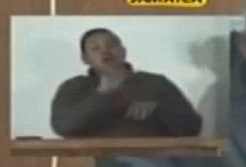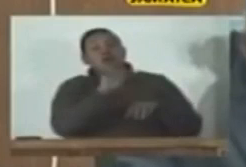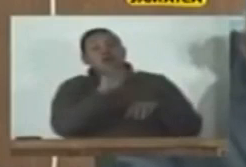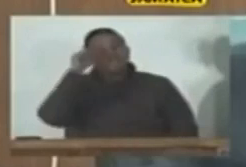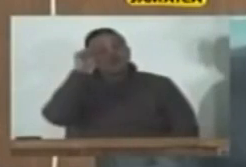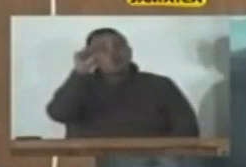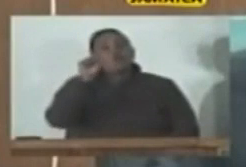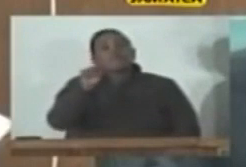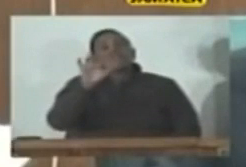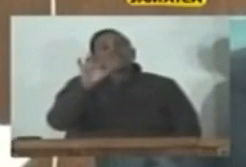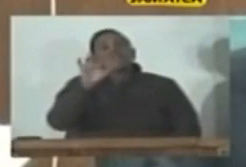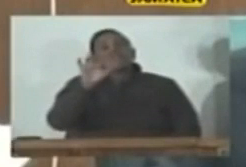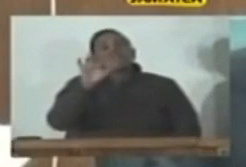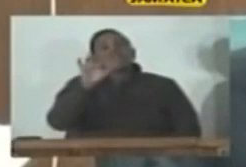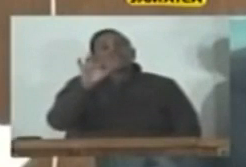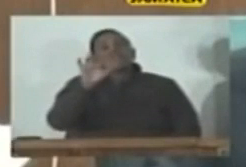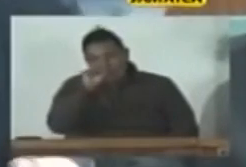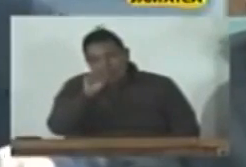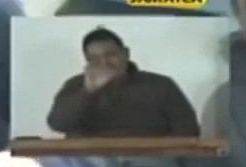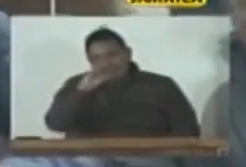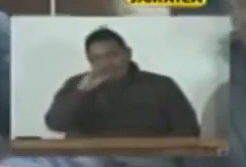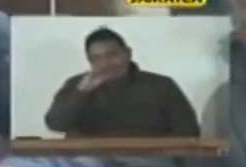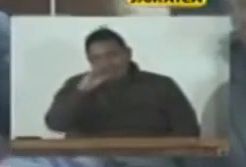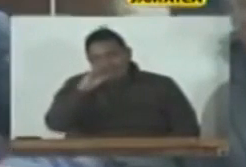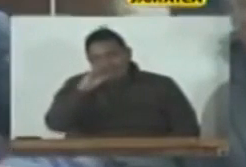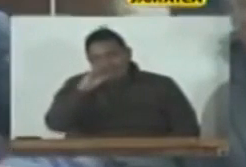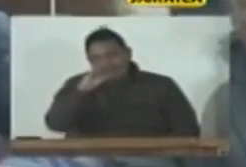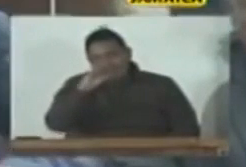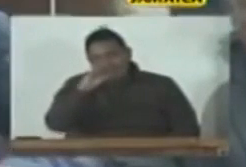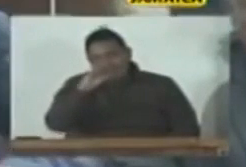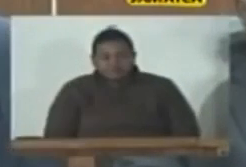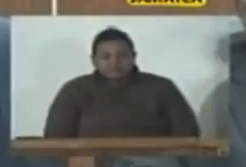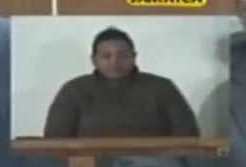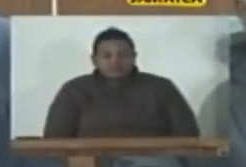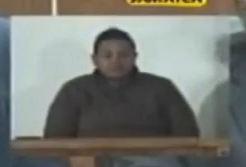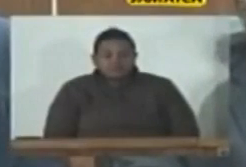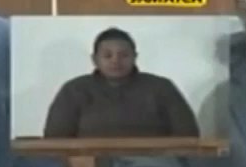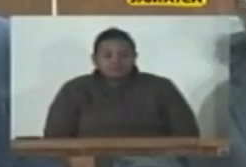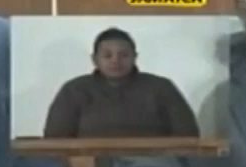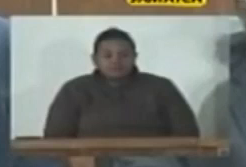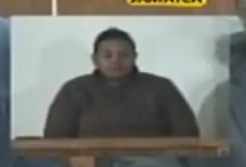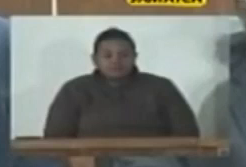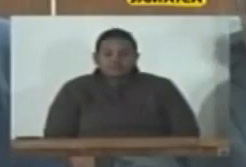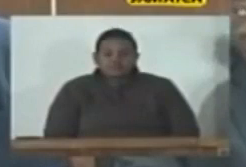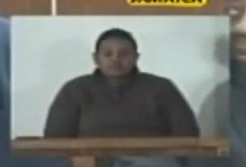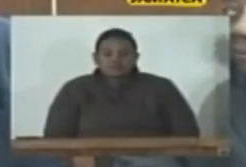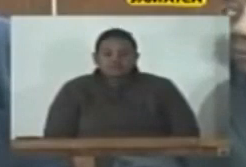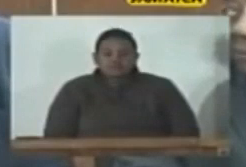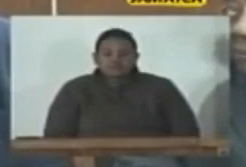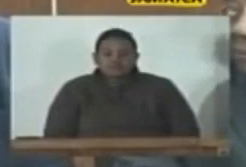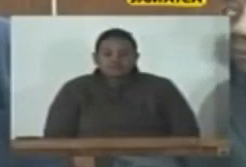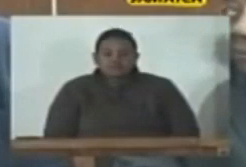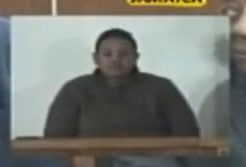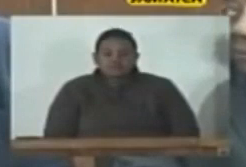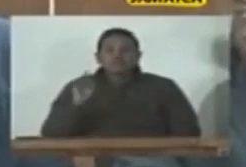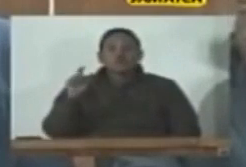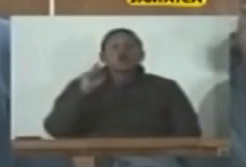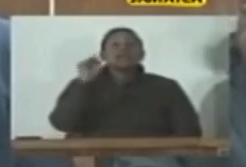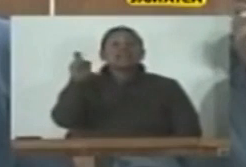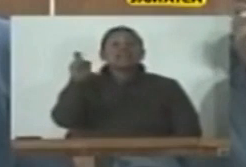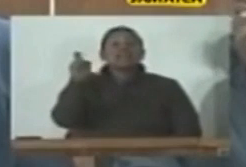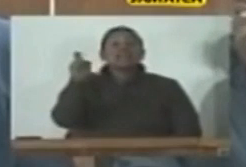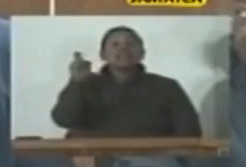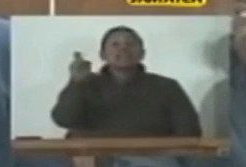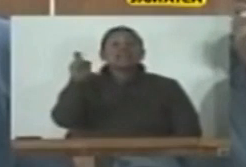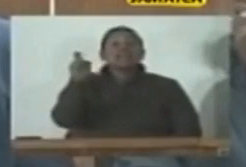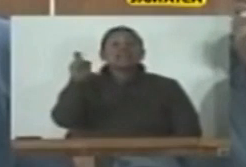And they could have given the traveling public an ease up from the high fuel prices. I'm talking about the